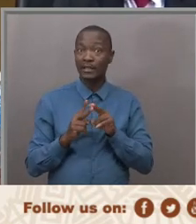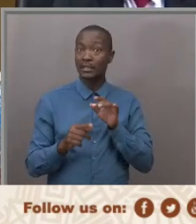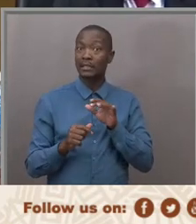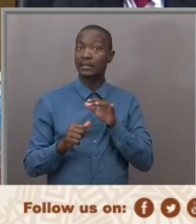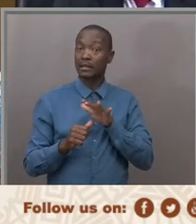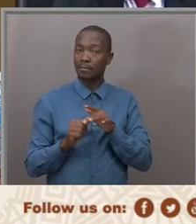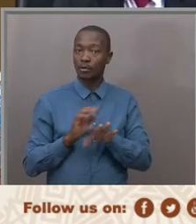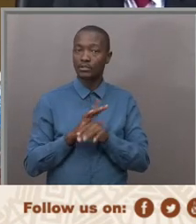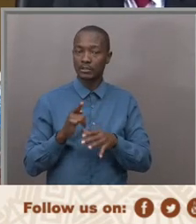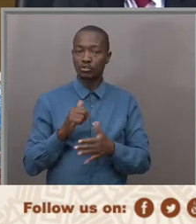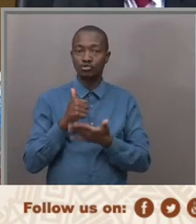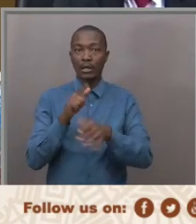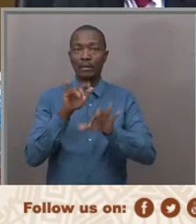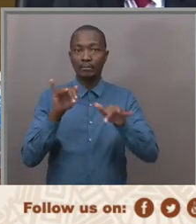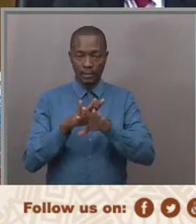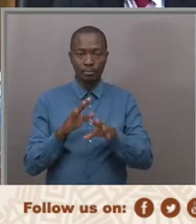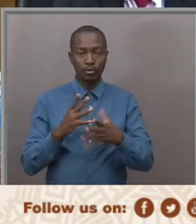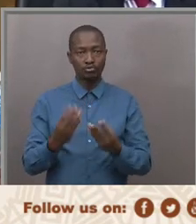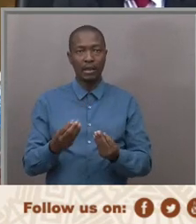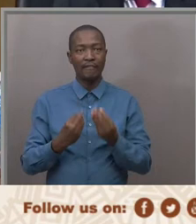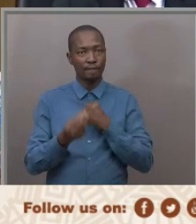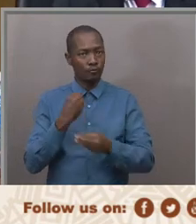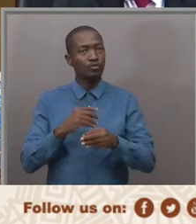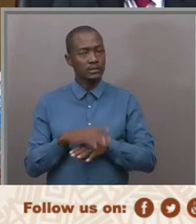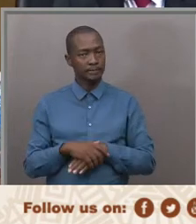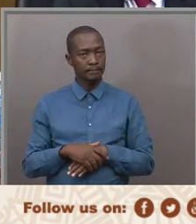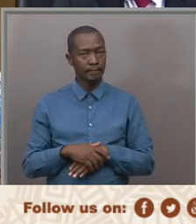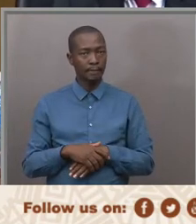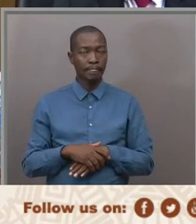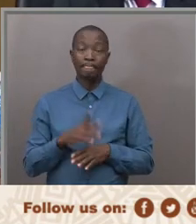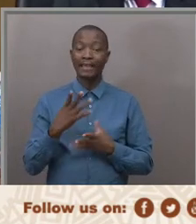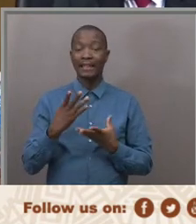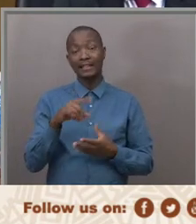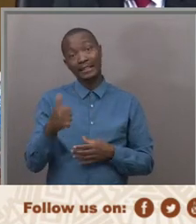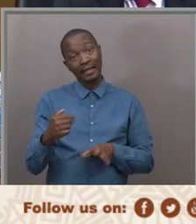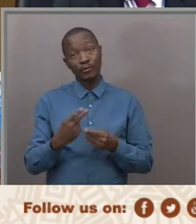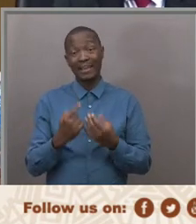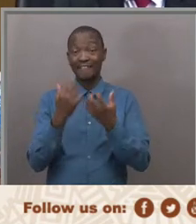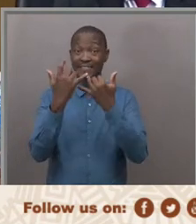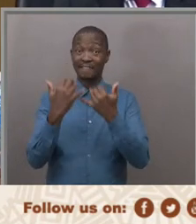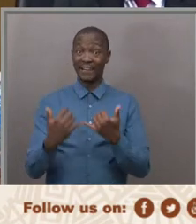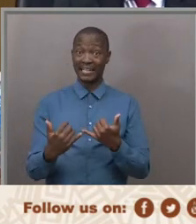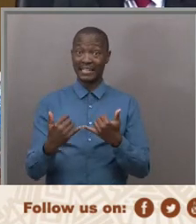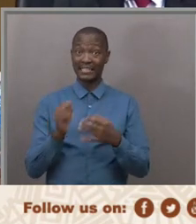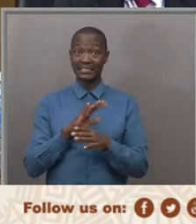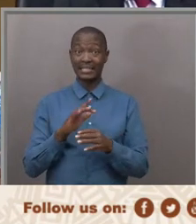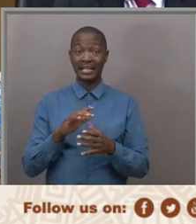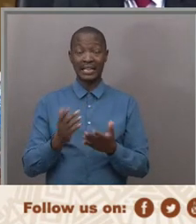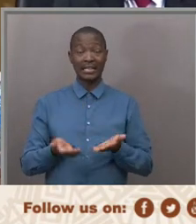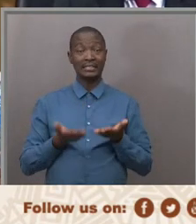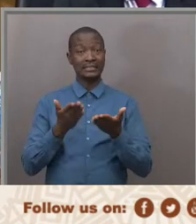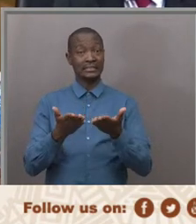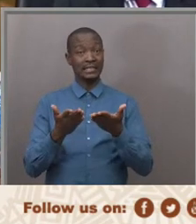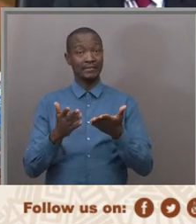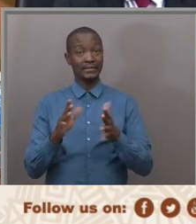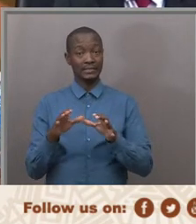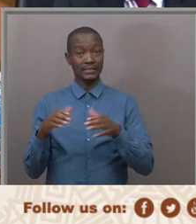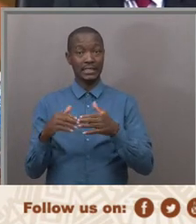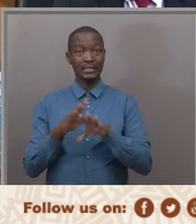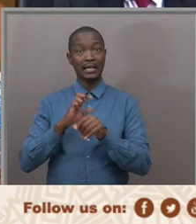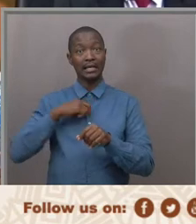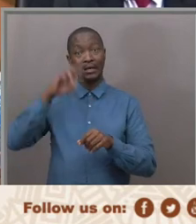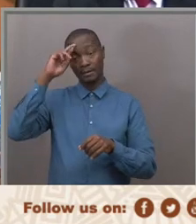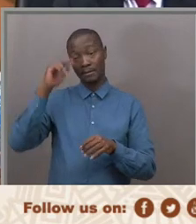put bread on the table. Then we've got the financial services sector, because Johannesburg is the financial nerve center of the